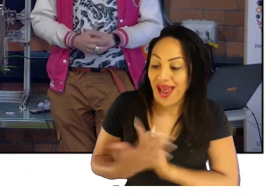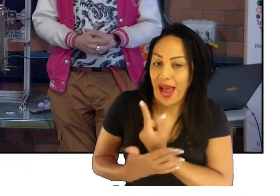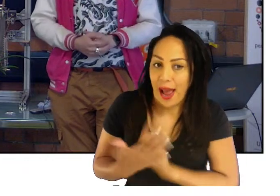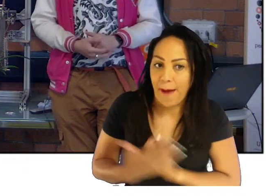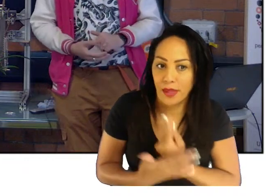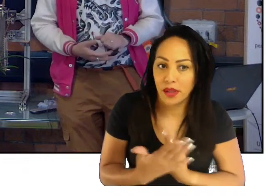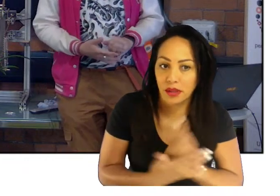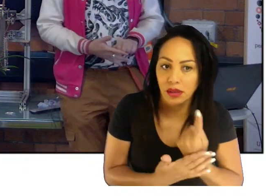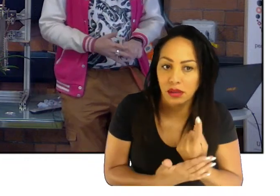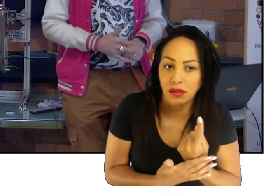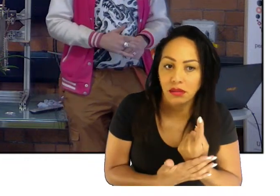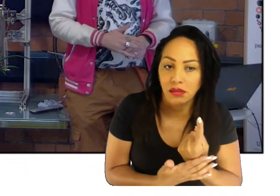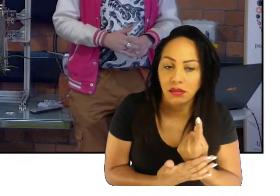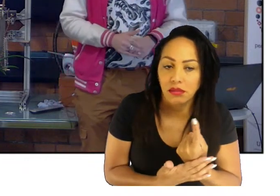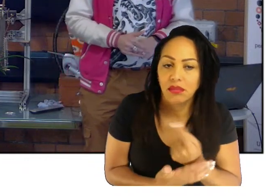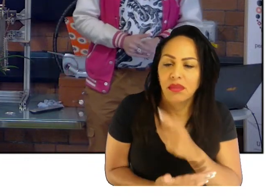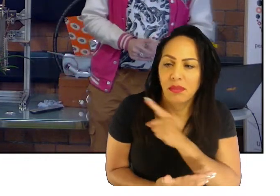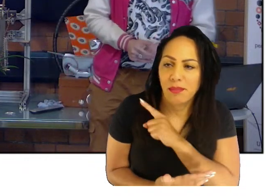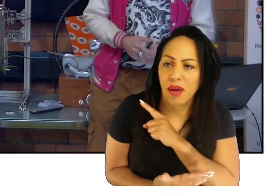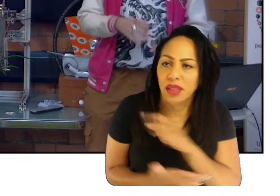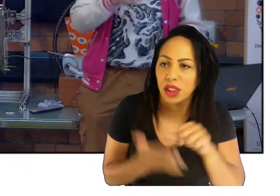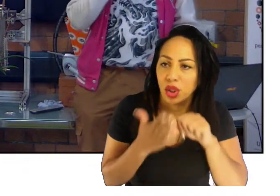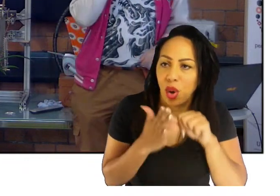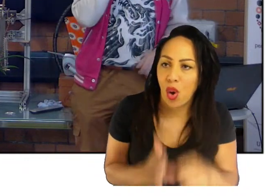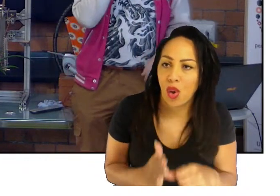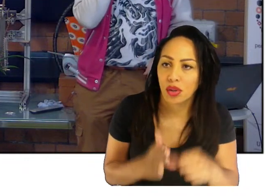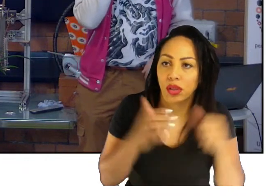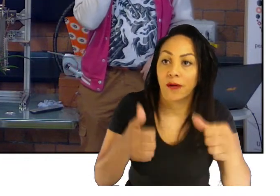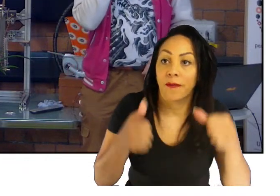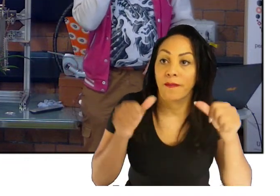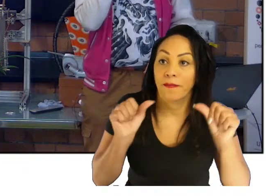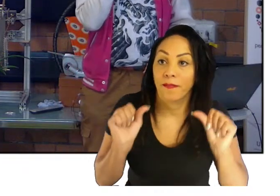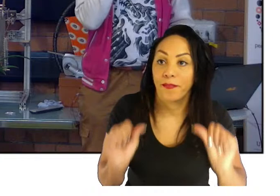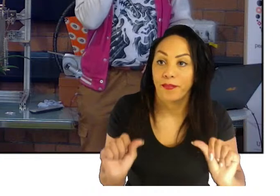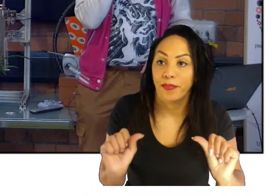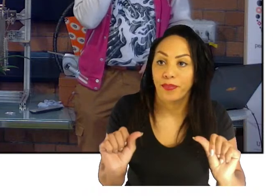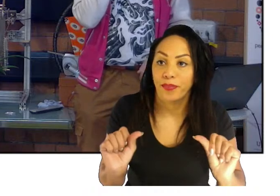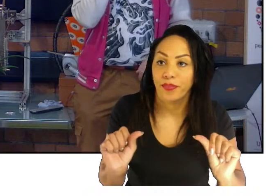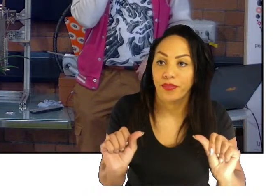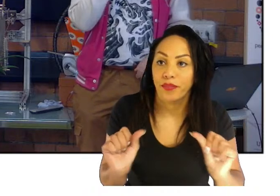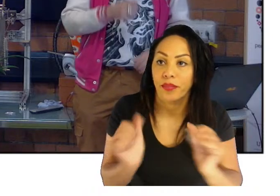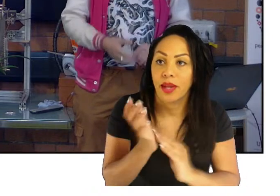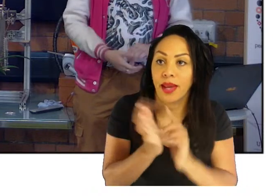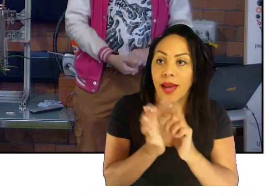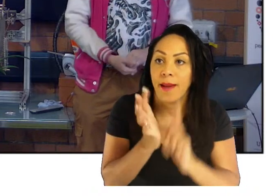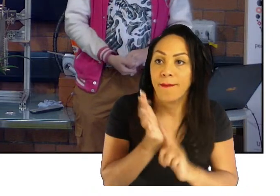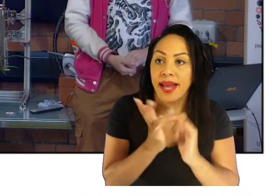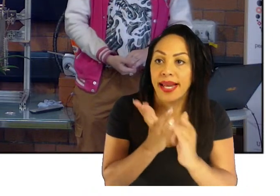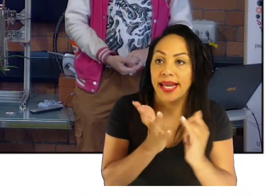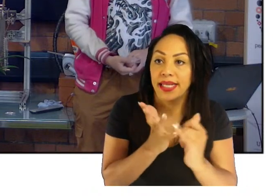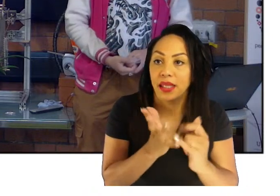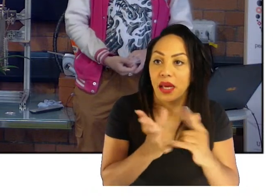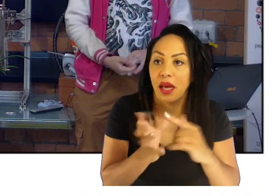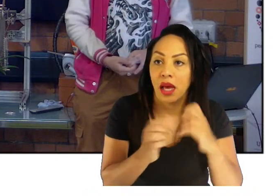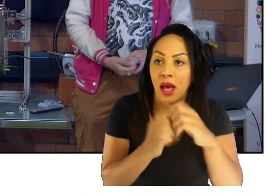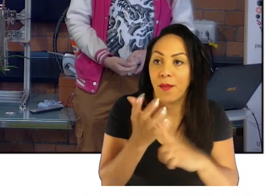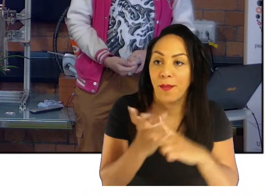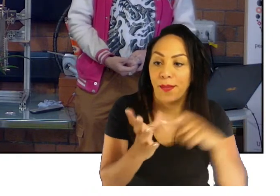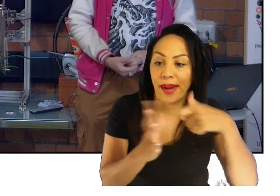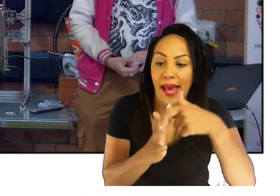Thanks, Graham. There's actually another question in here which bleeds on from what you just said there. Melissa Blackburn asks, how can